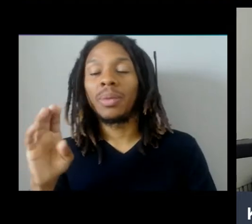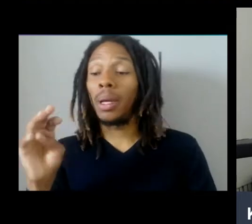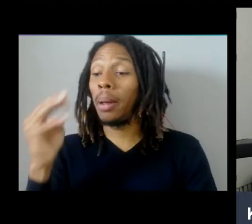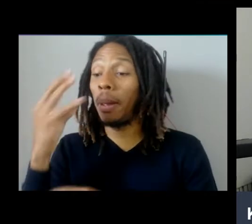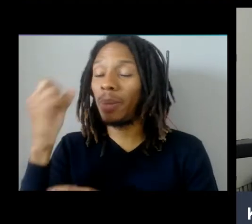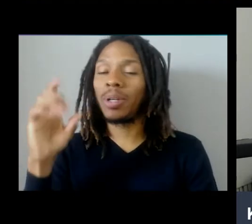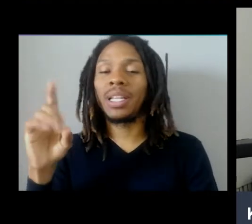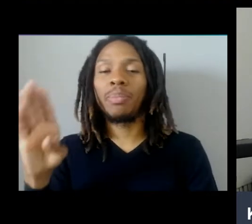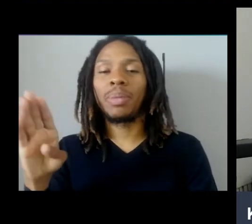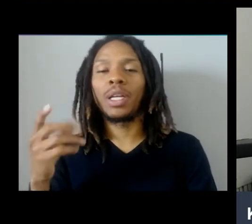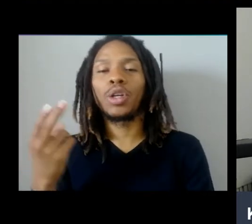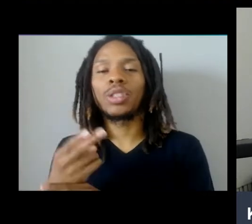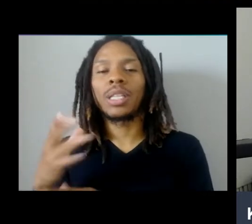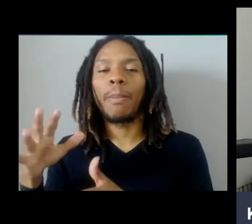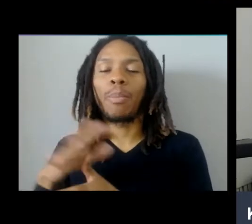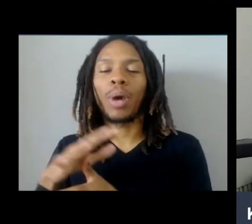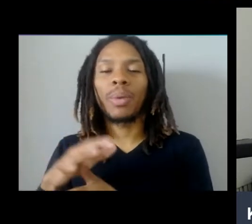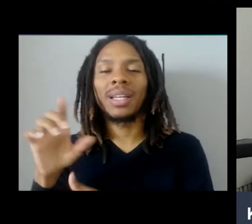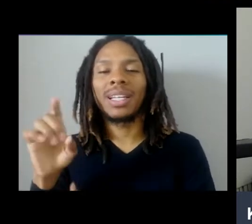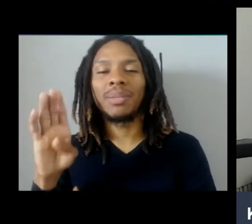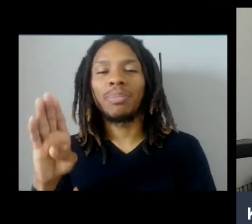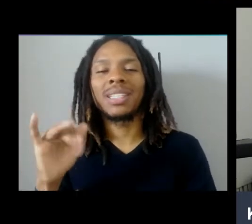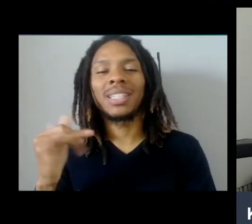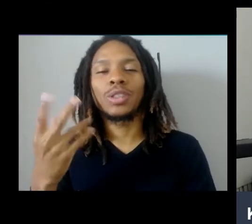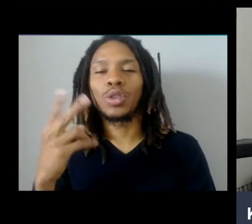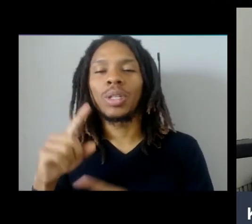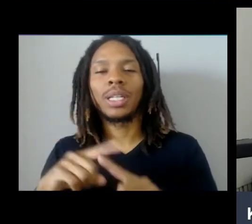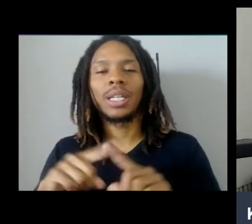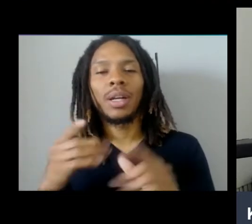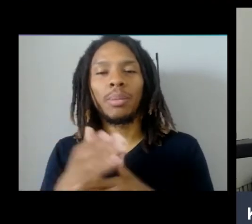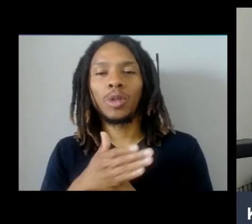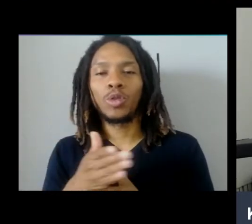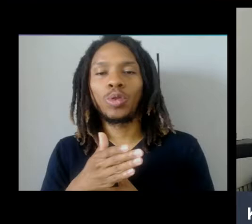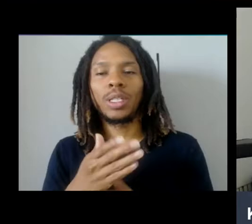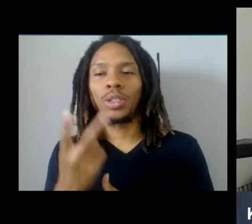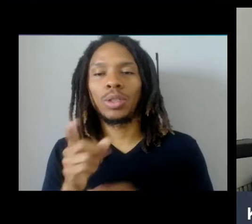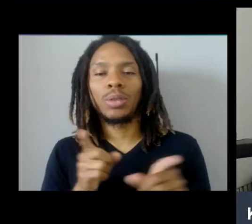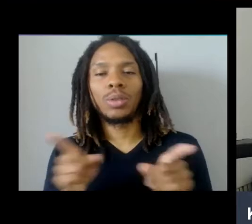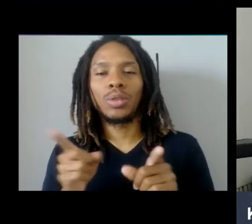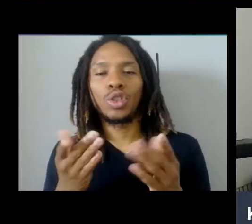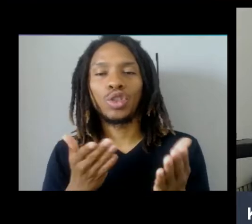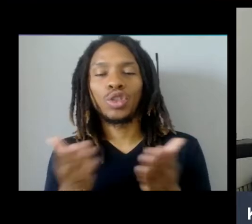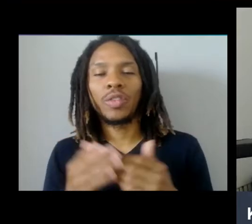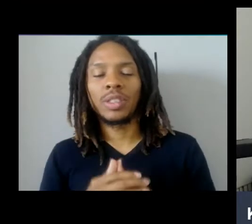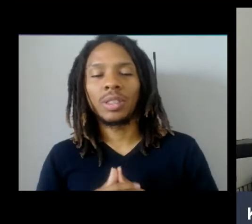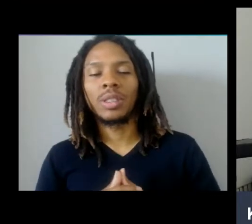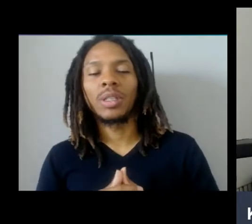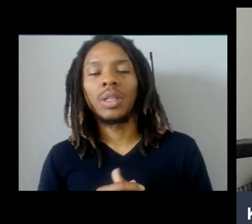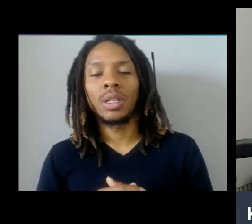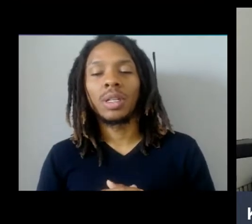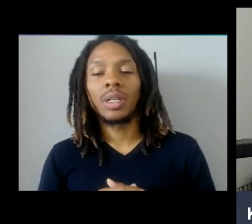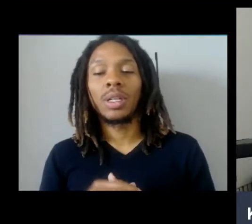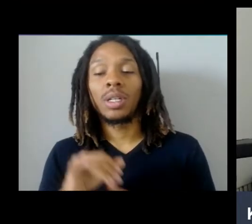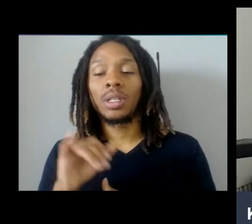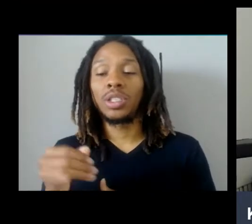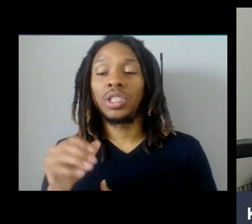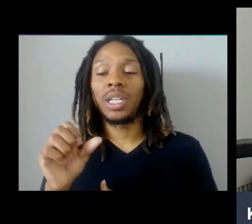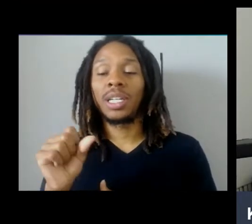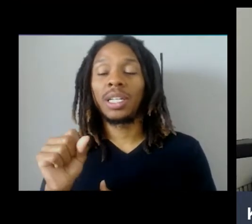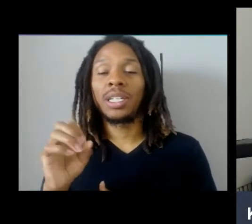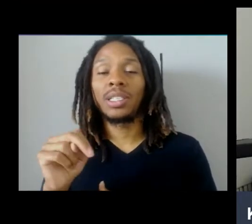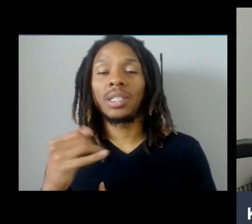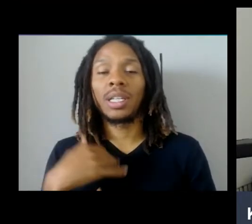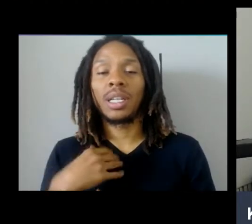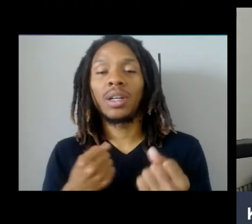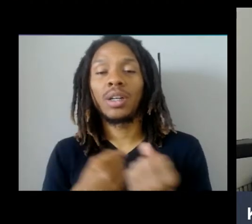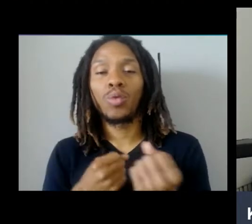That's fundamentally the two difference, between the two services. And so with JSON, we now support native